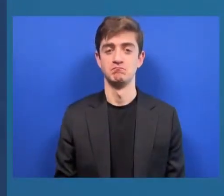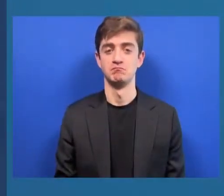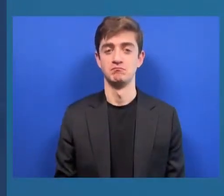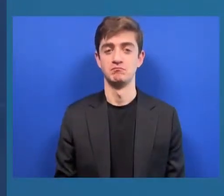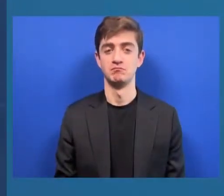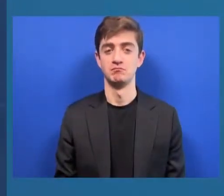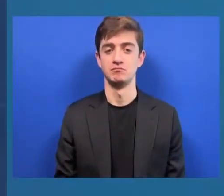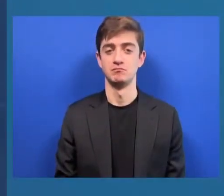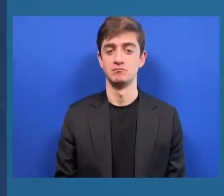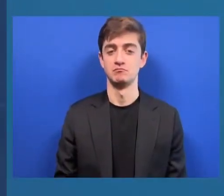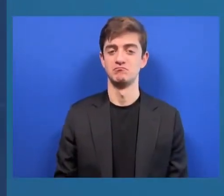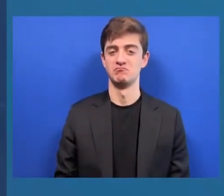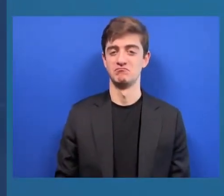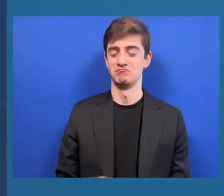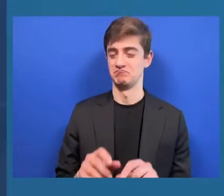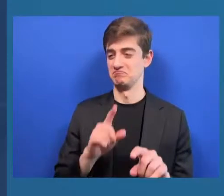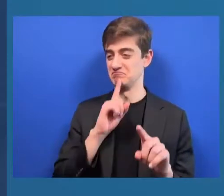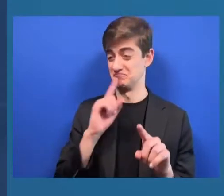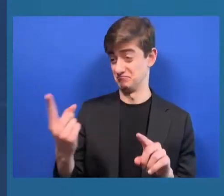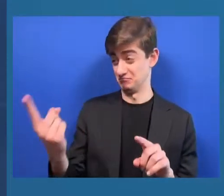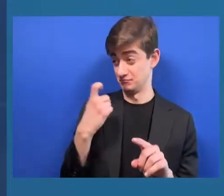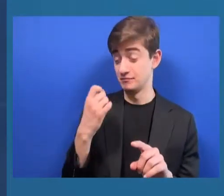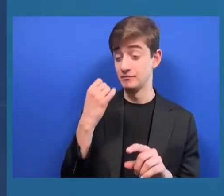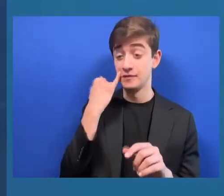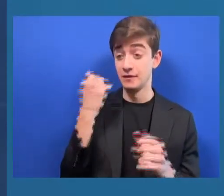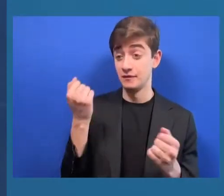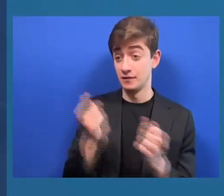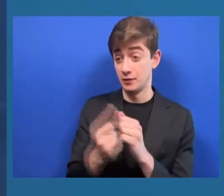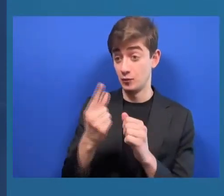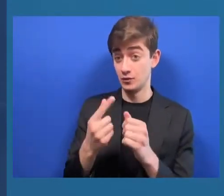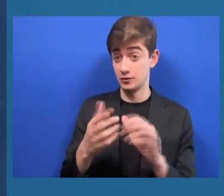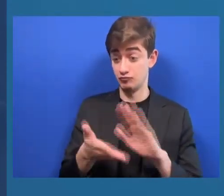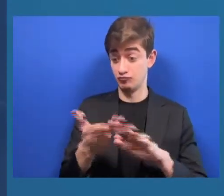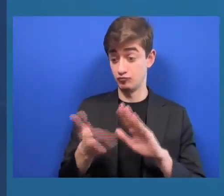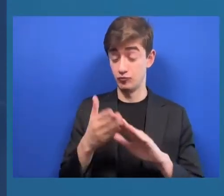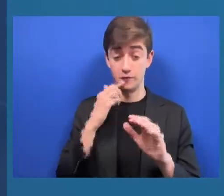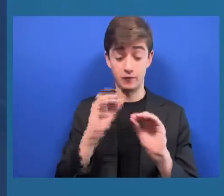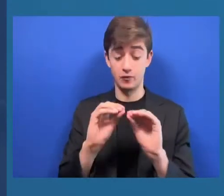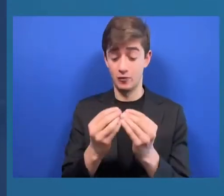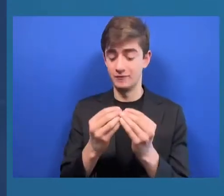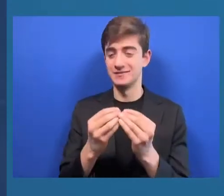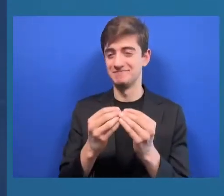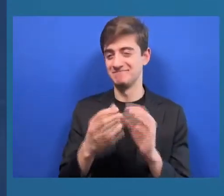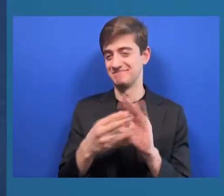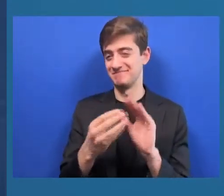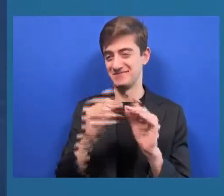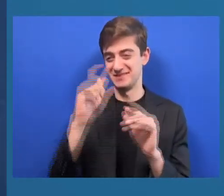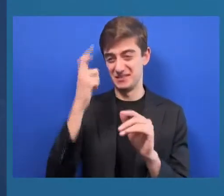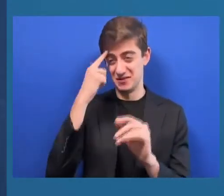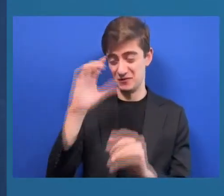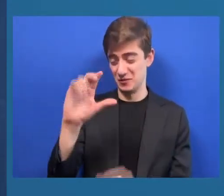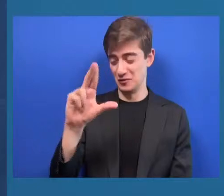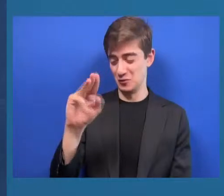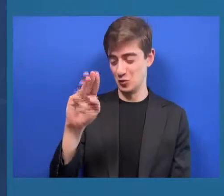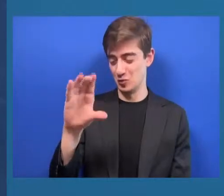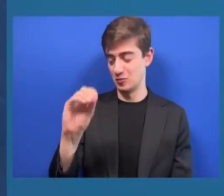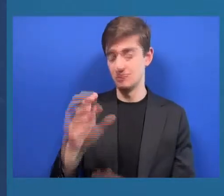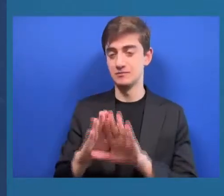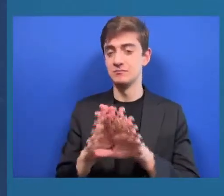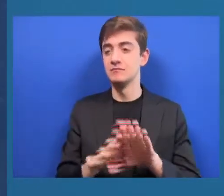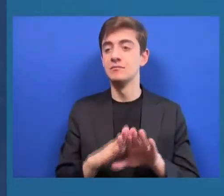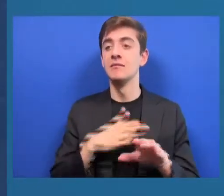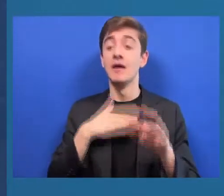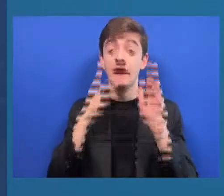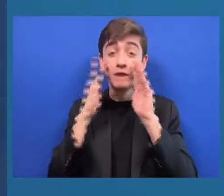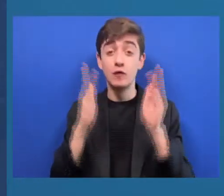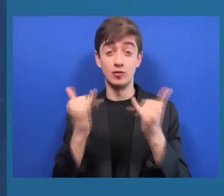You know, as I've said before, anyone who wants to run for any office certainly is able to do so, but my focus right now is not politics.